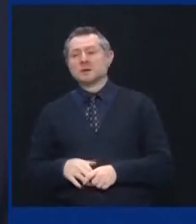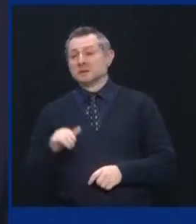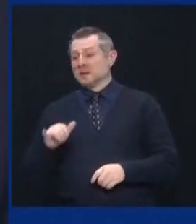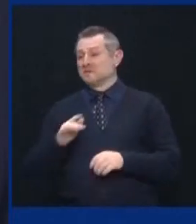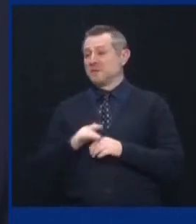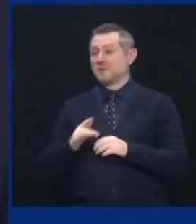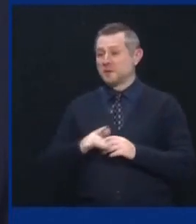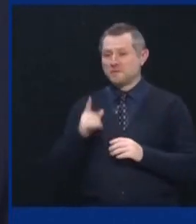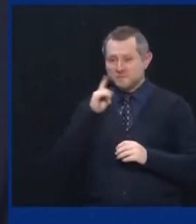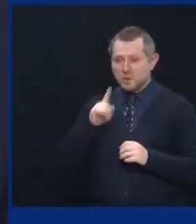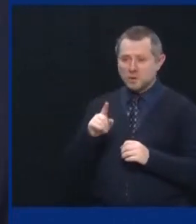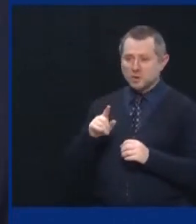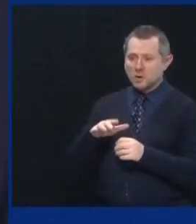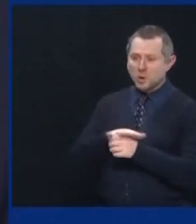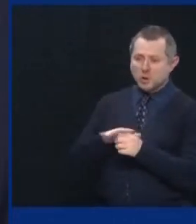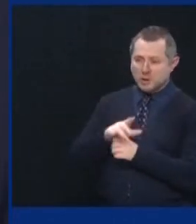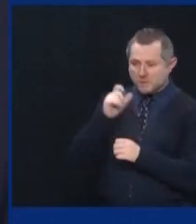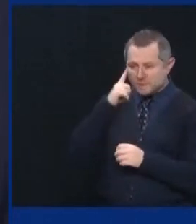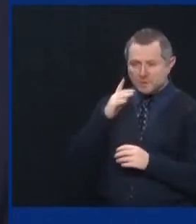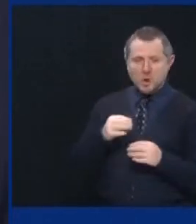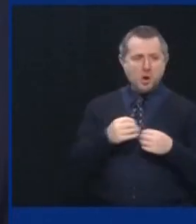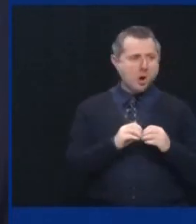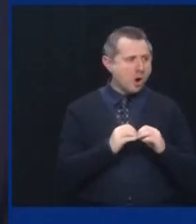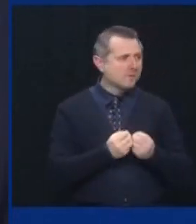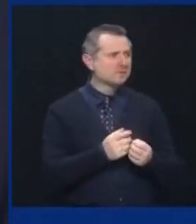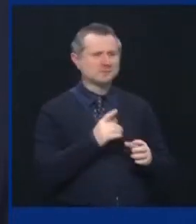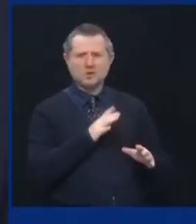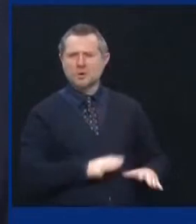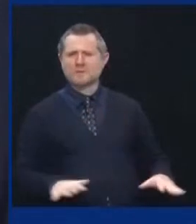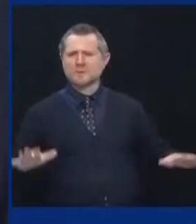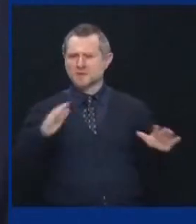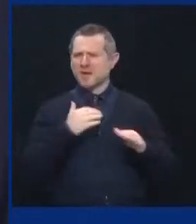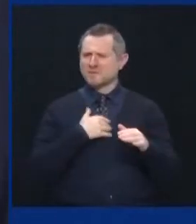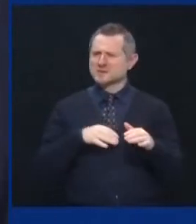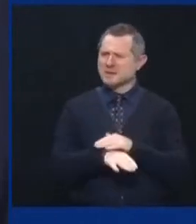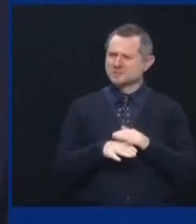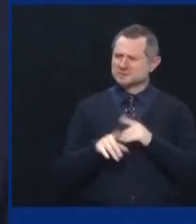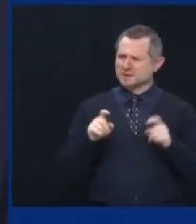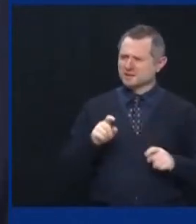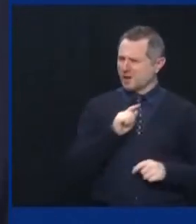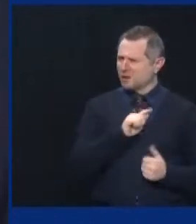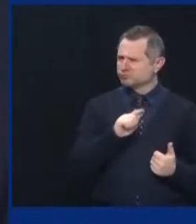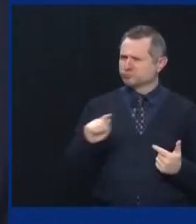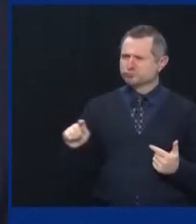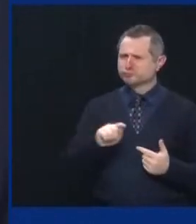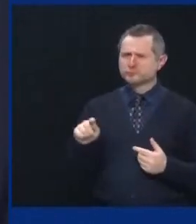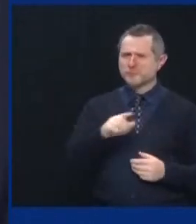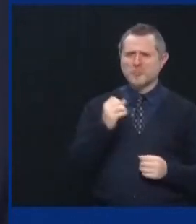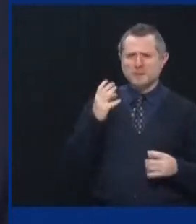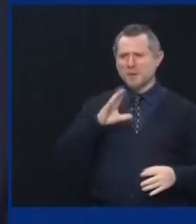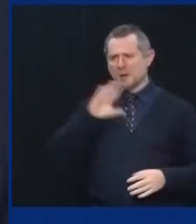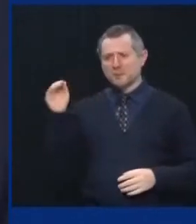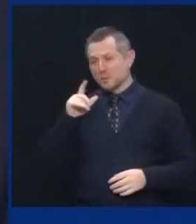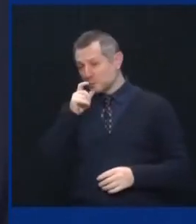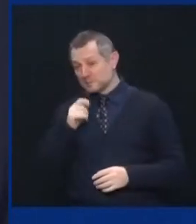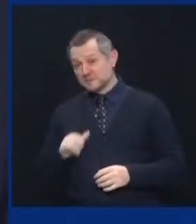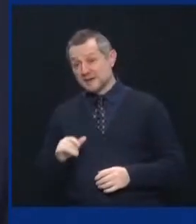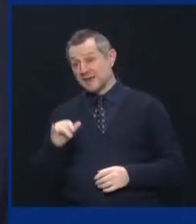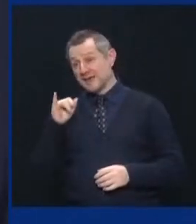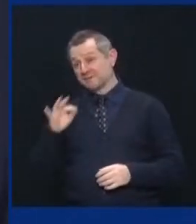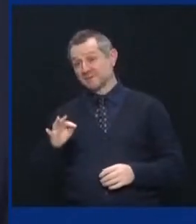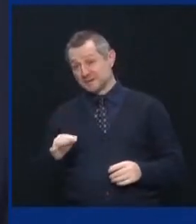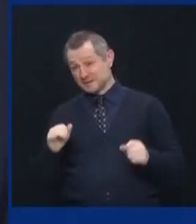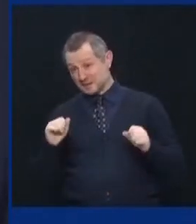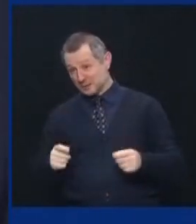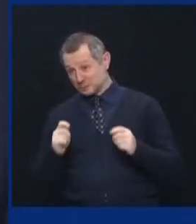local governments, organizations across the state. And there are a number of companies that do rapid testing. If you can do rapid testing, can